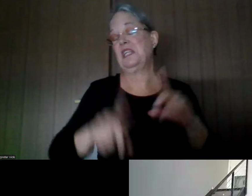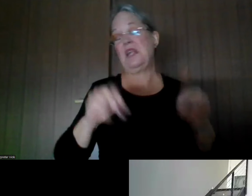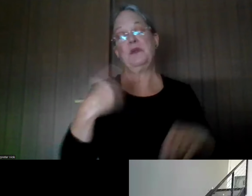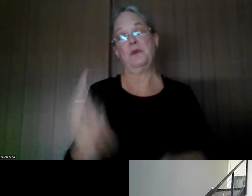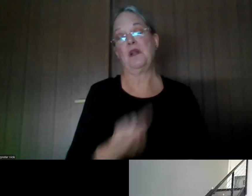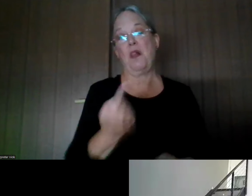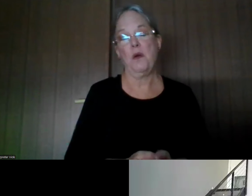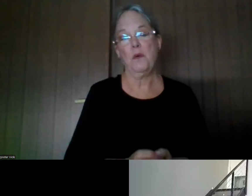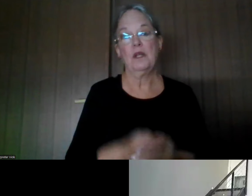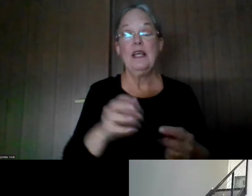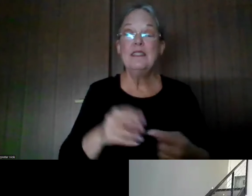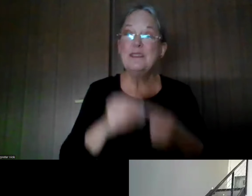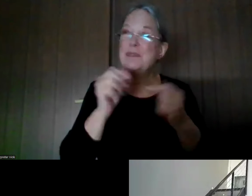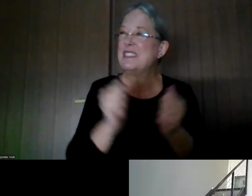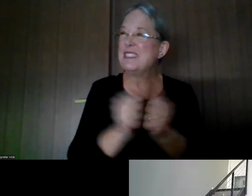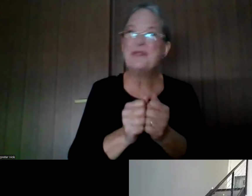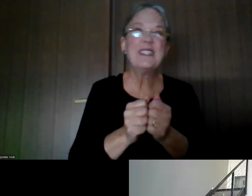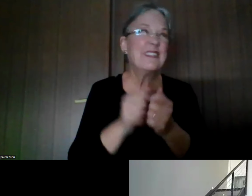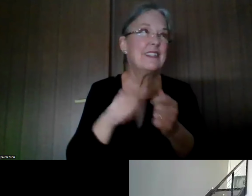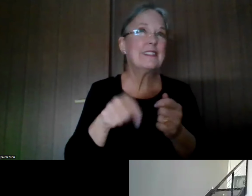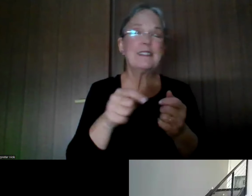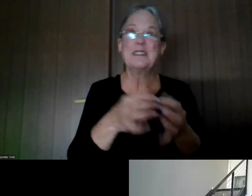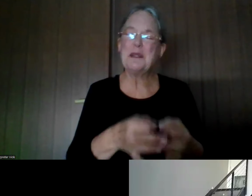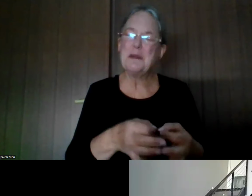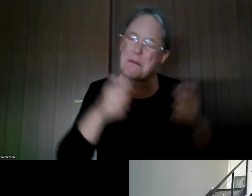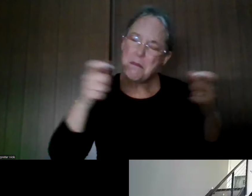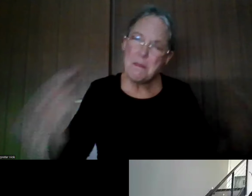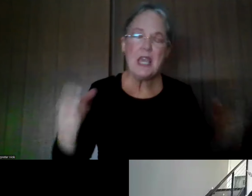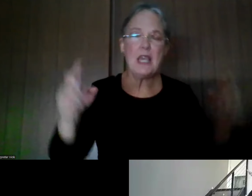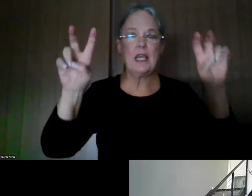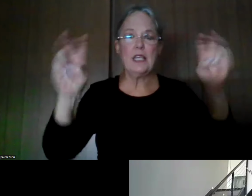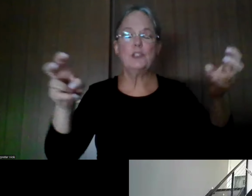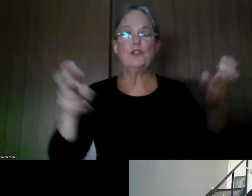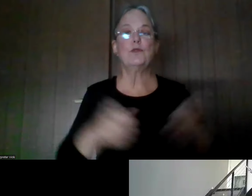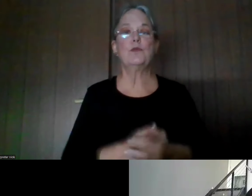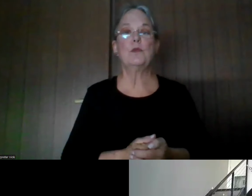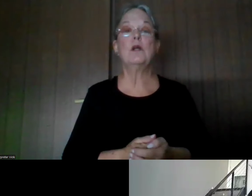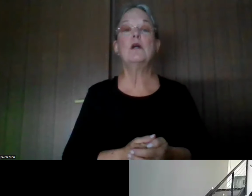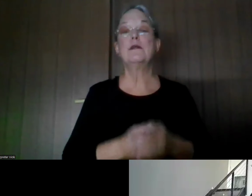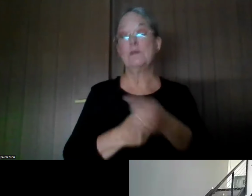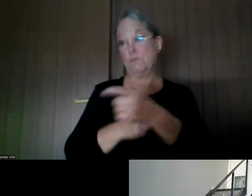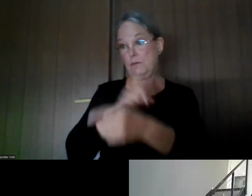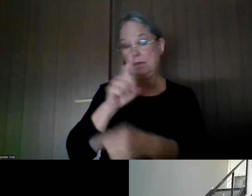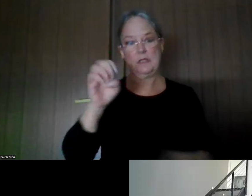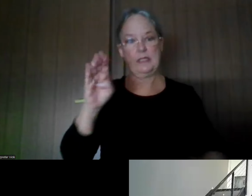especially with how significant this issue truly is. How about you, Deb?